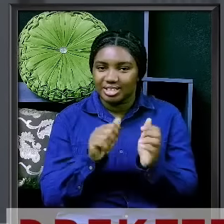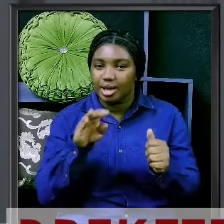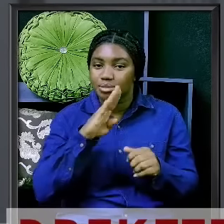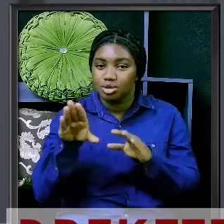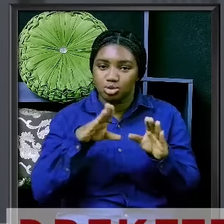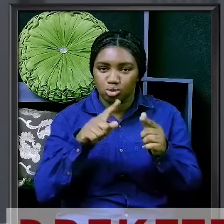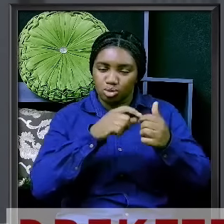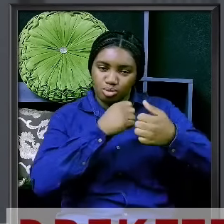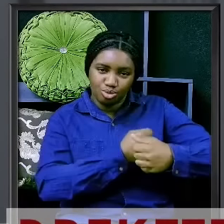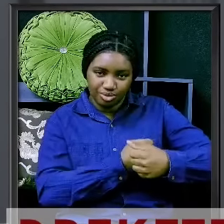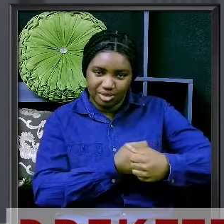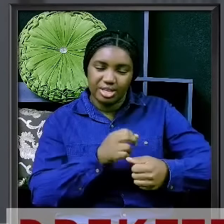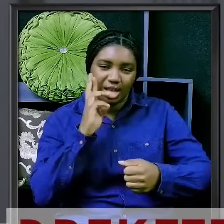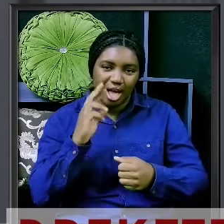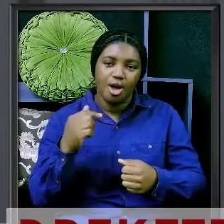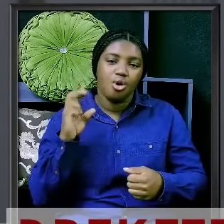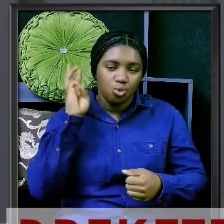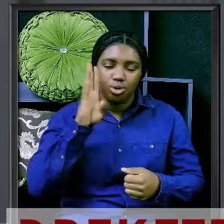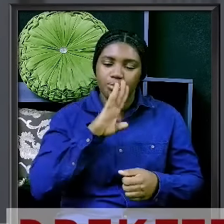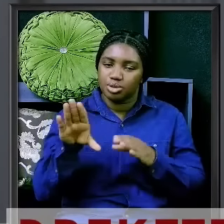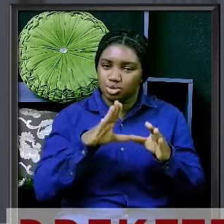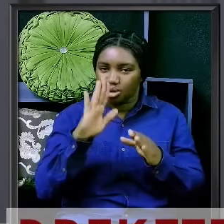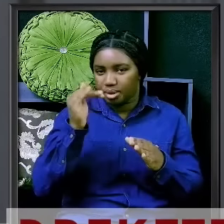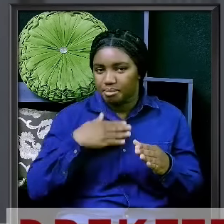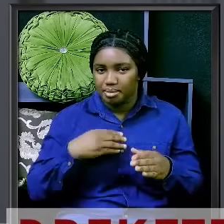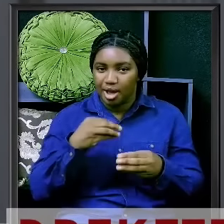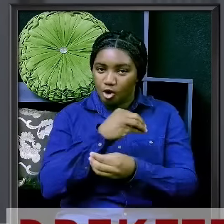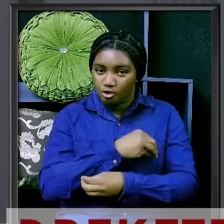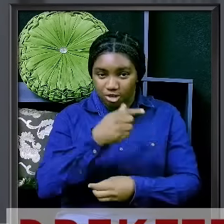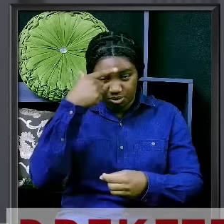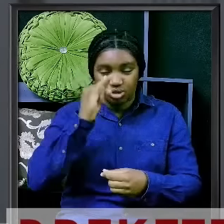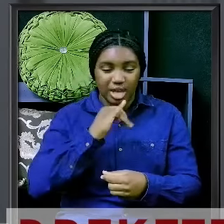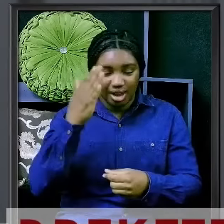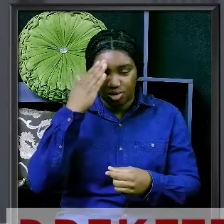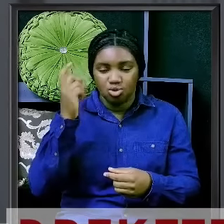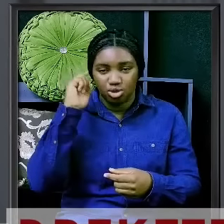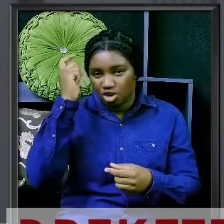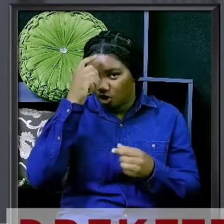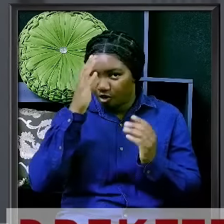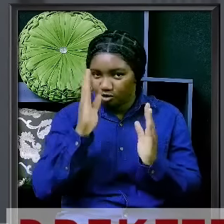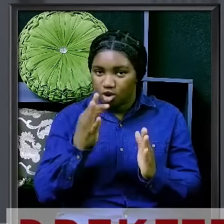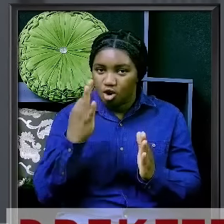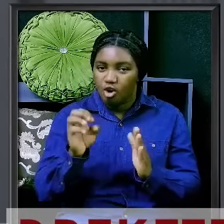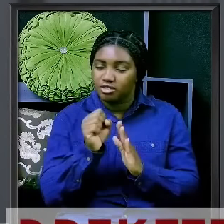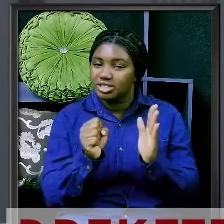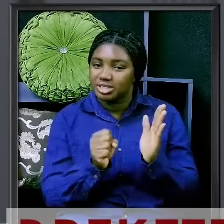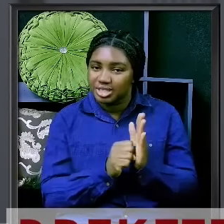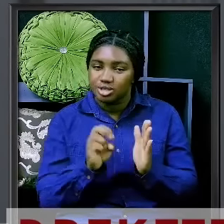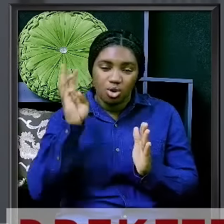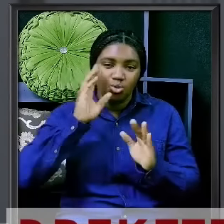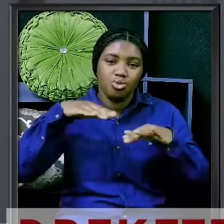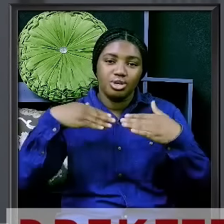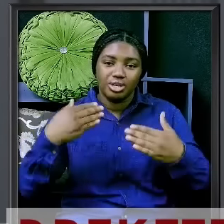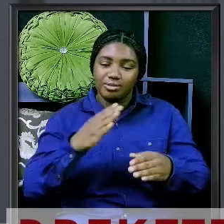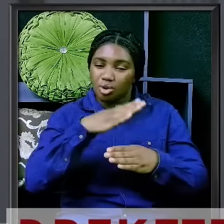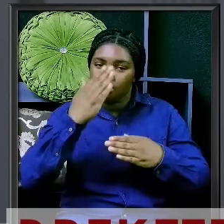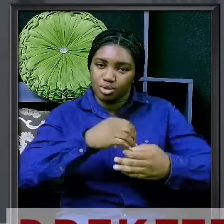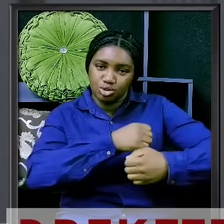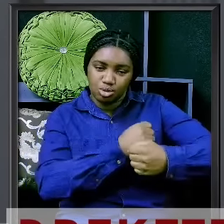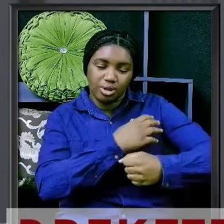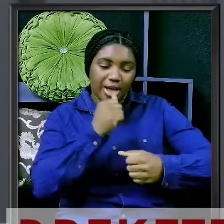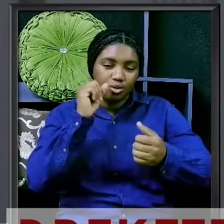her will be done by my office. Because I know that the governor of Ebonyi State will give me that maximum support. And the wife